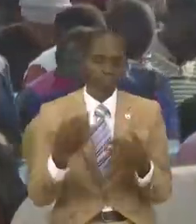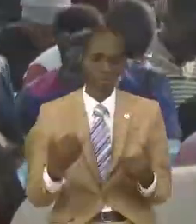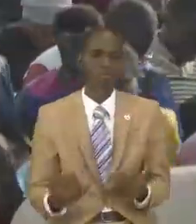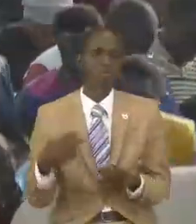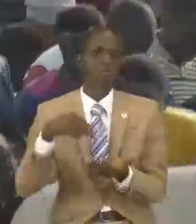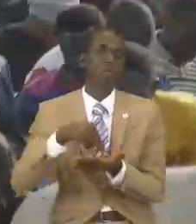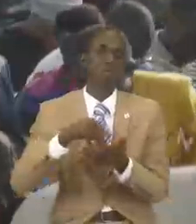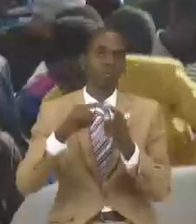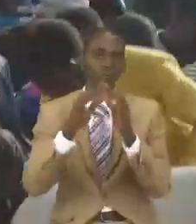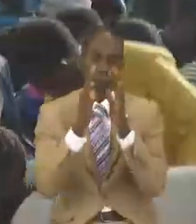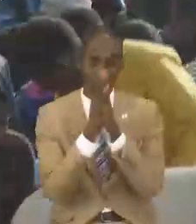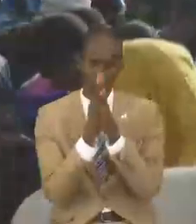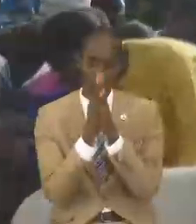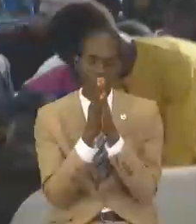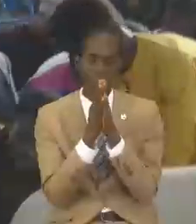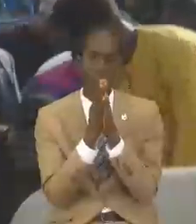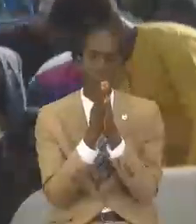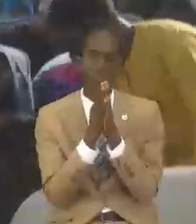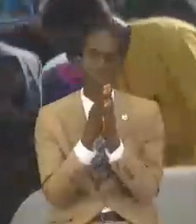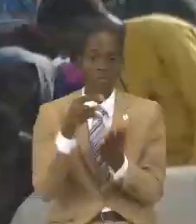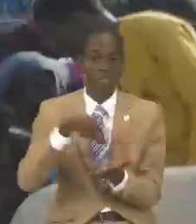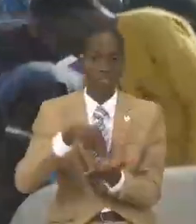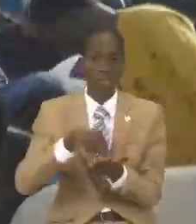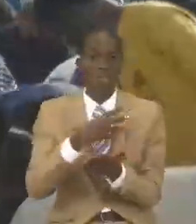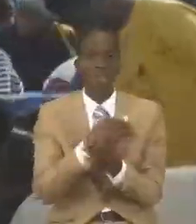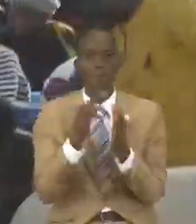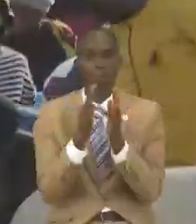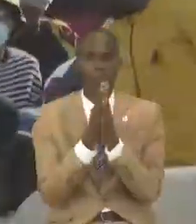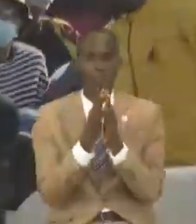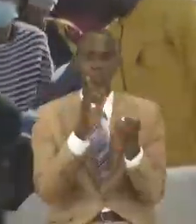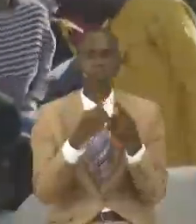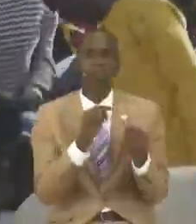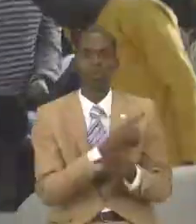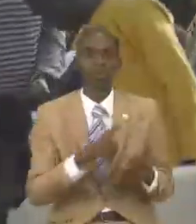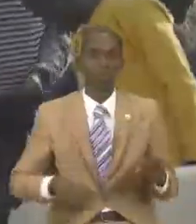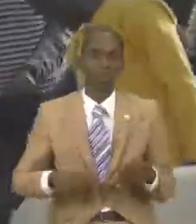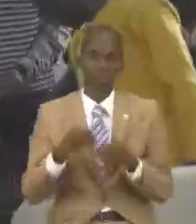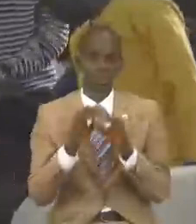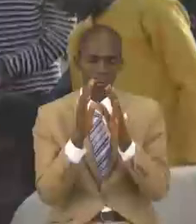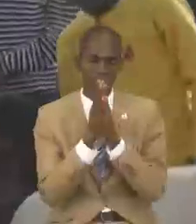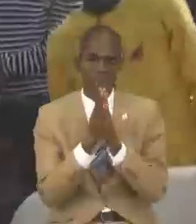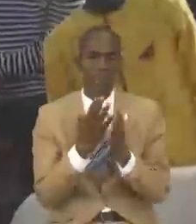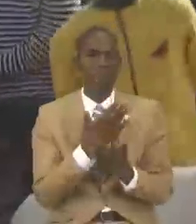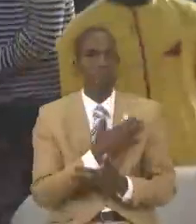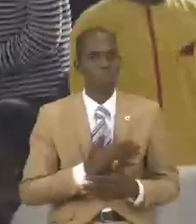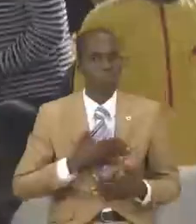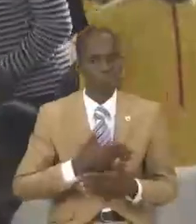talk to the Lord in prayer. Rise up, talk to the Lord in prayer. Please, my brother,